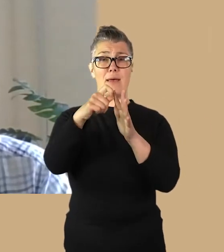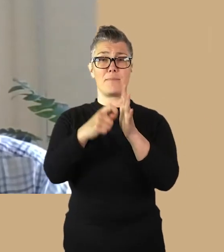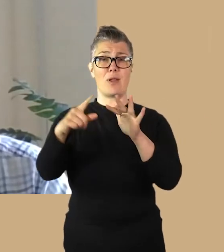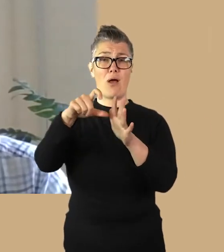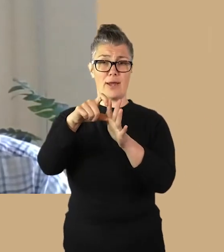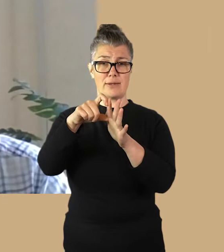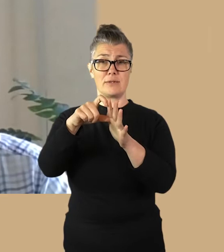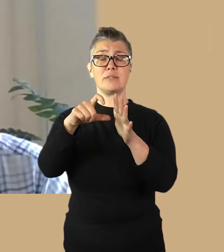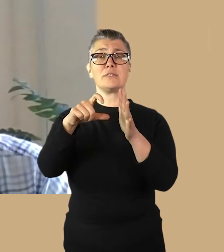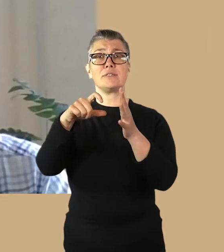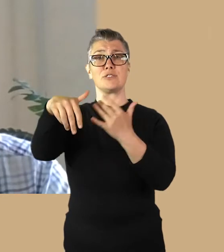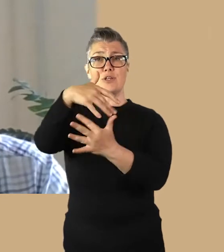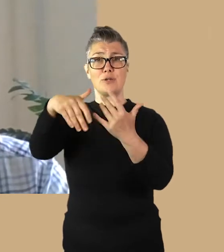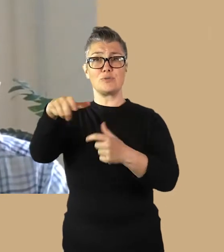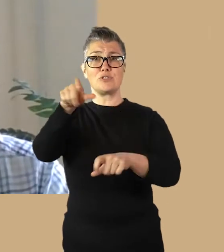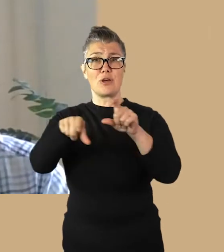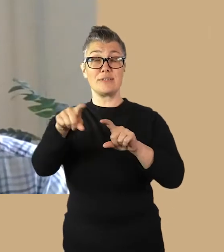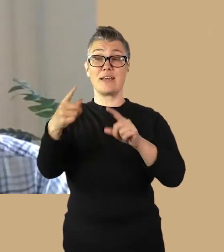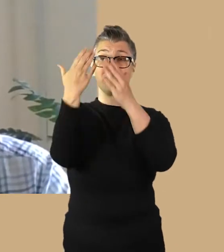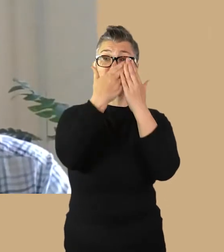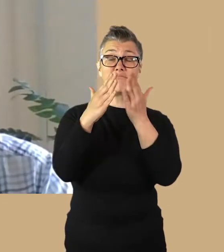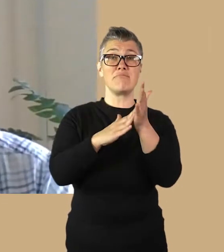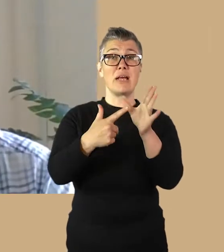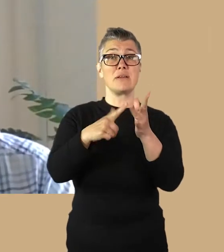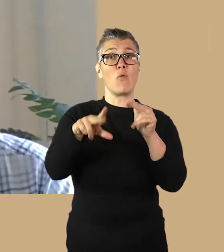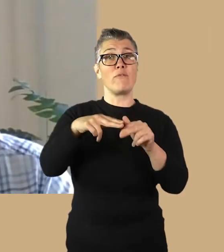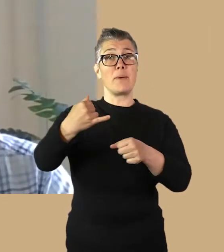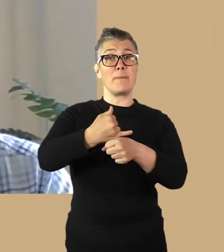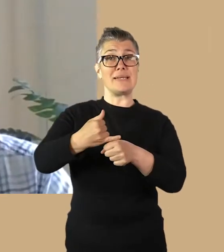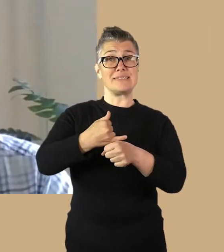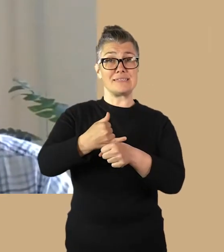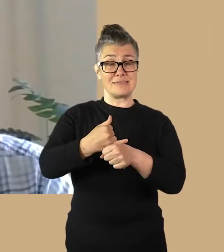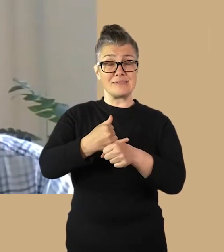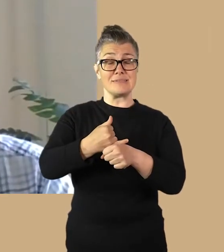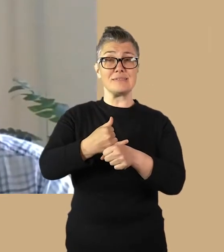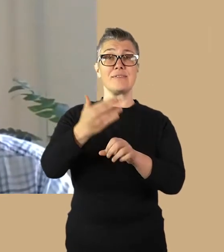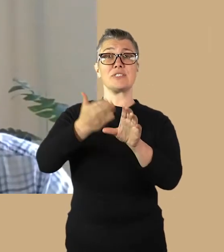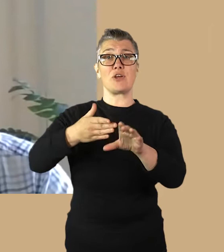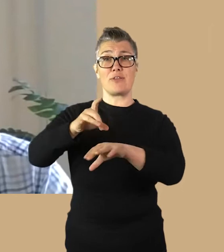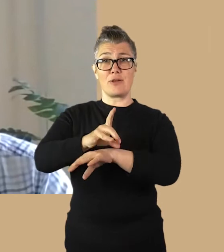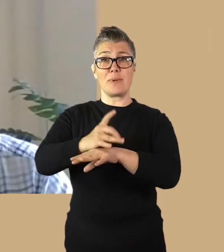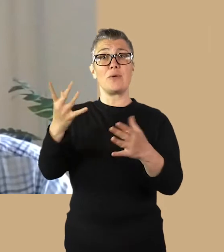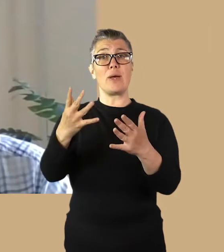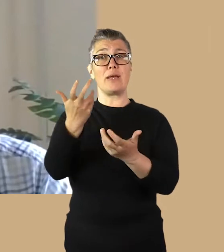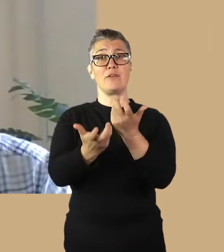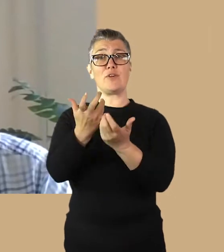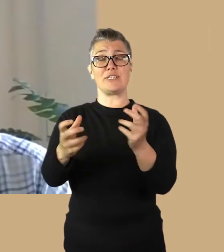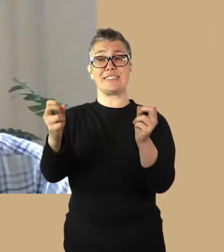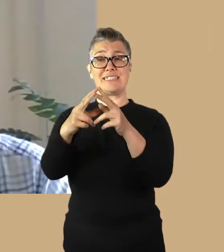Social Science Counseling, and currently pursuing a Master of Medicine Trauma-Informed Psychotherapy from University of